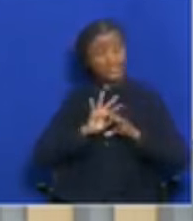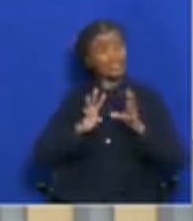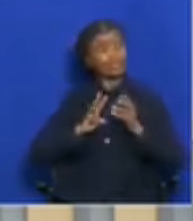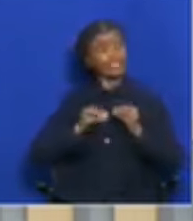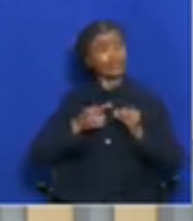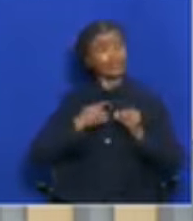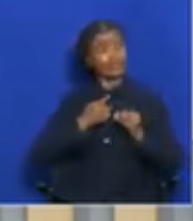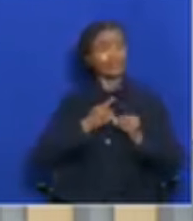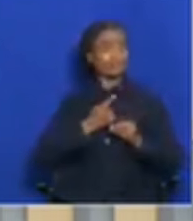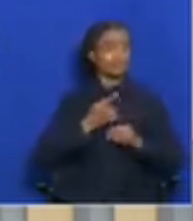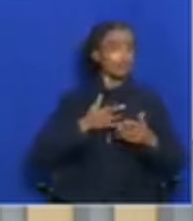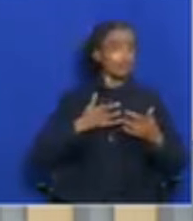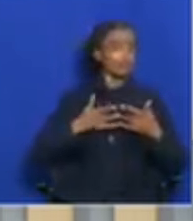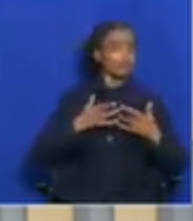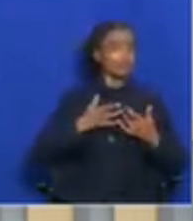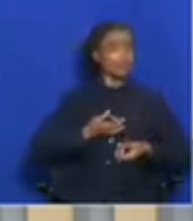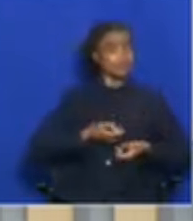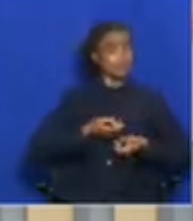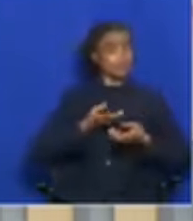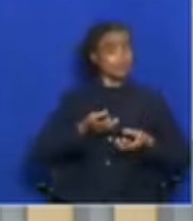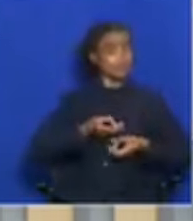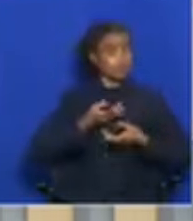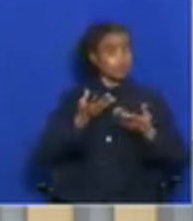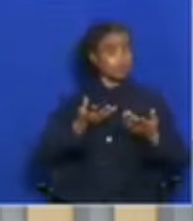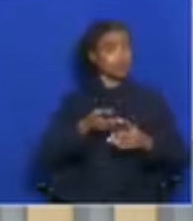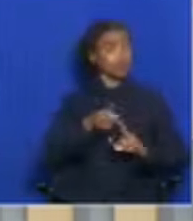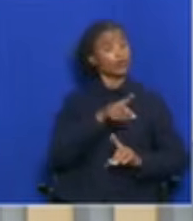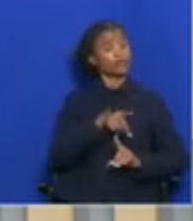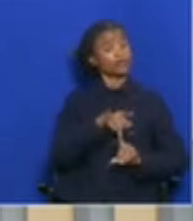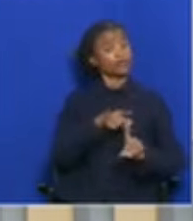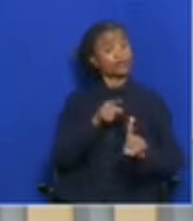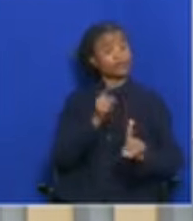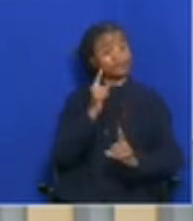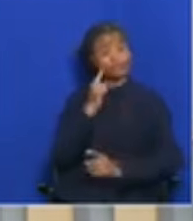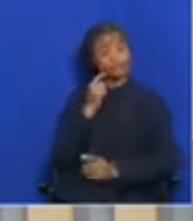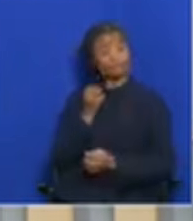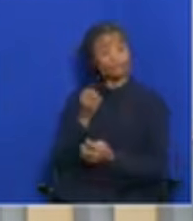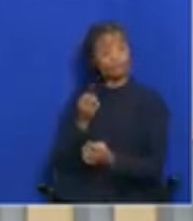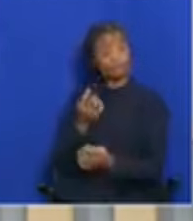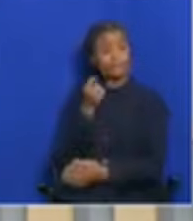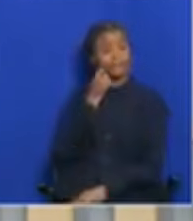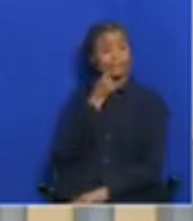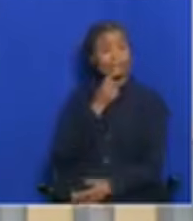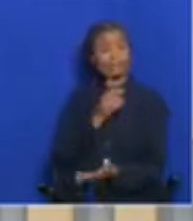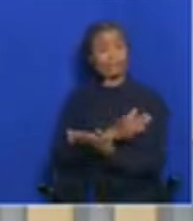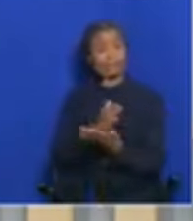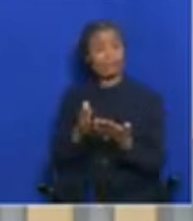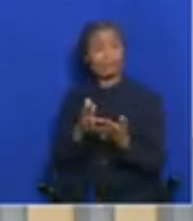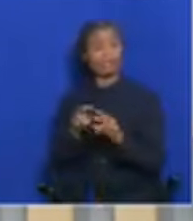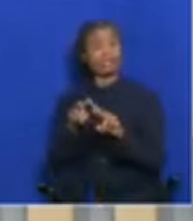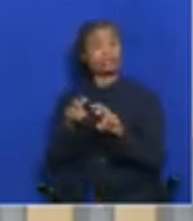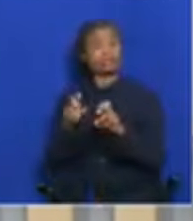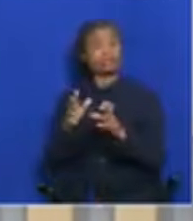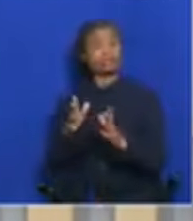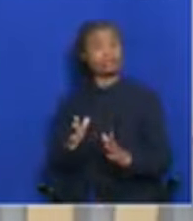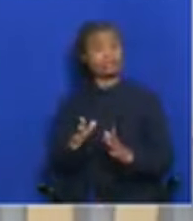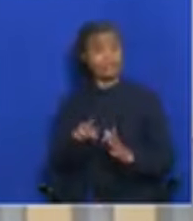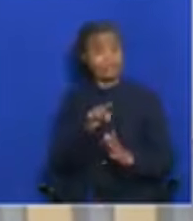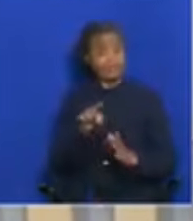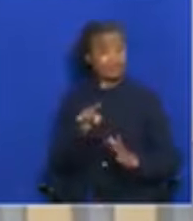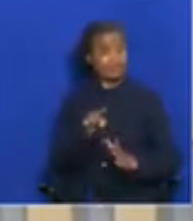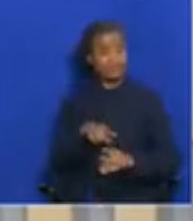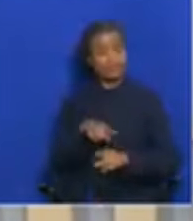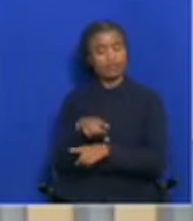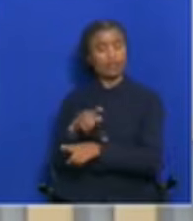testified to the effect that they were not listening, the investigators were not listening to Advocate Schlatzwey and I. So that is why when